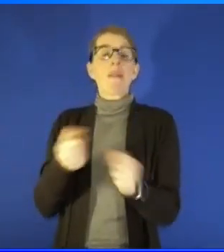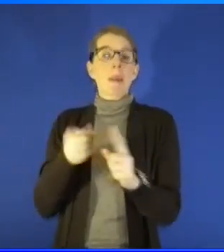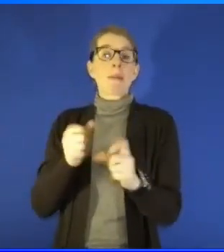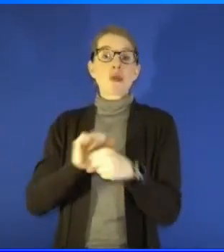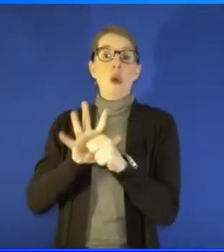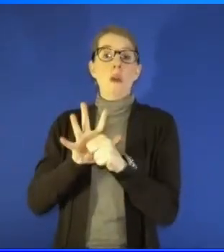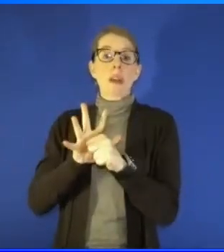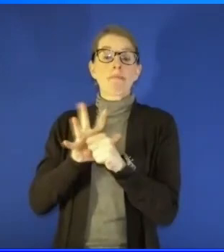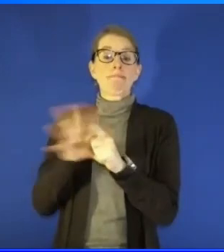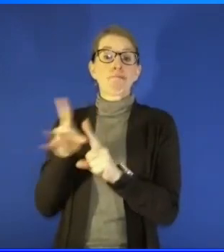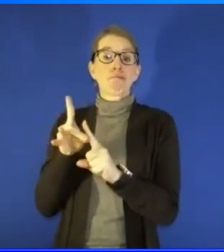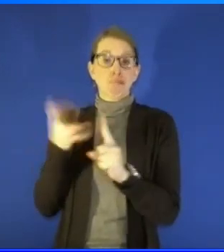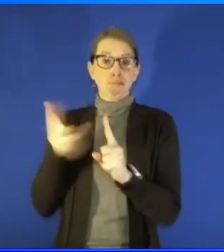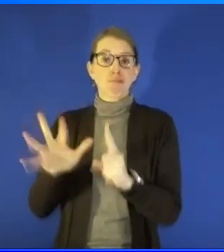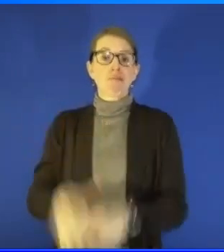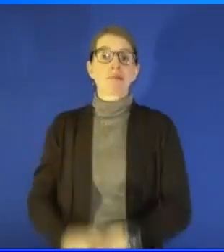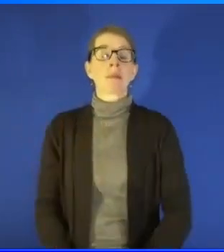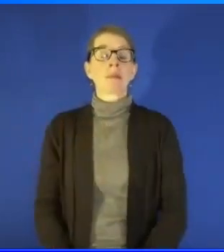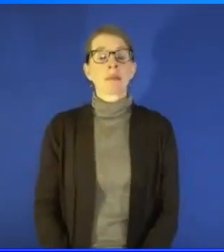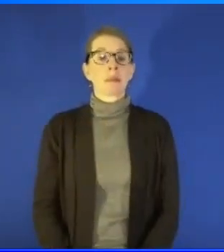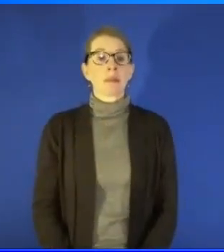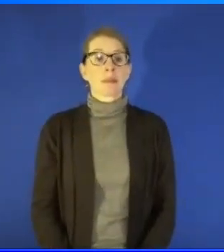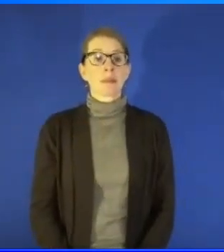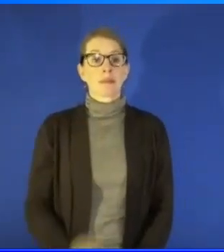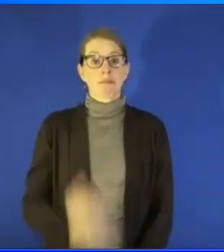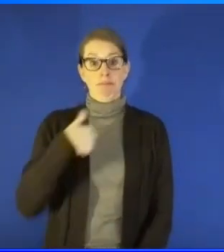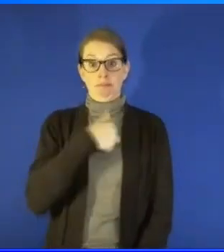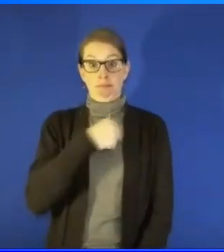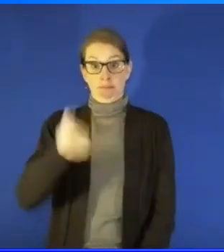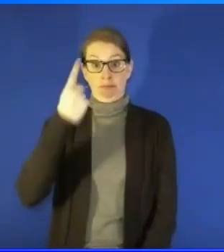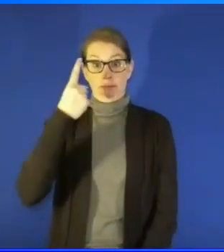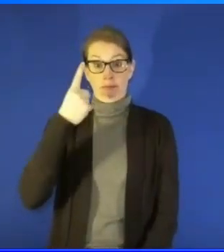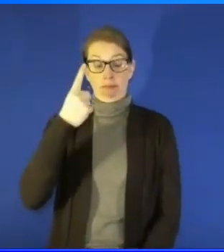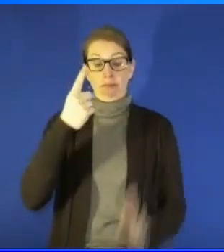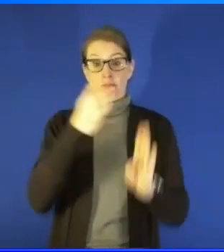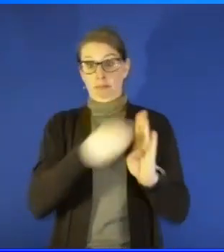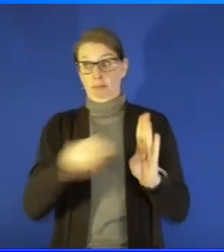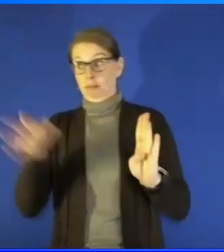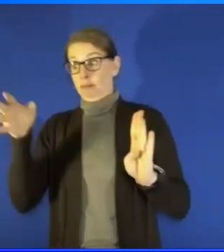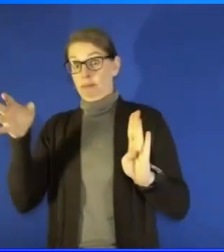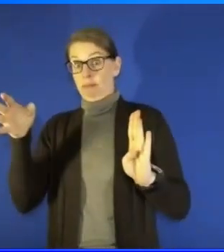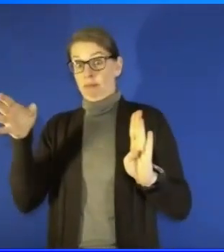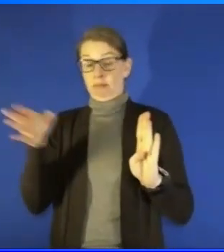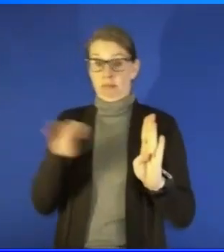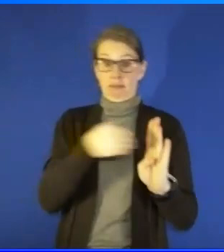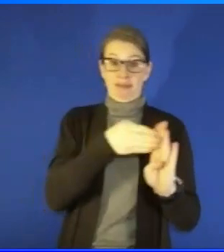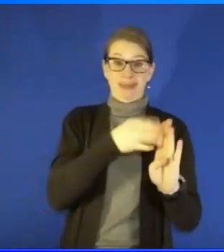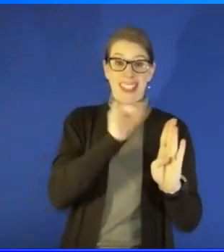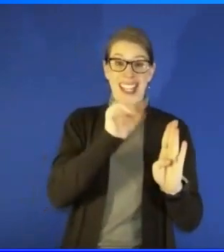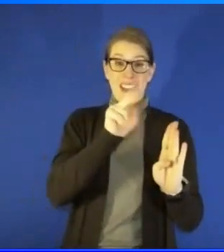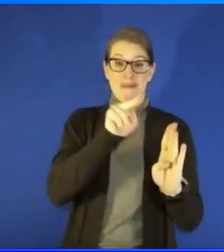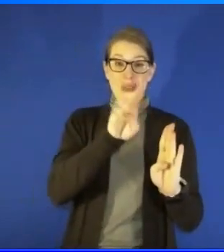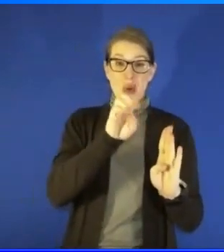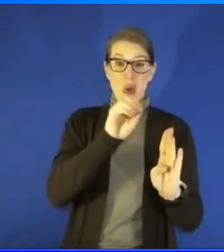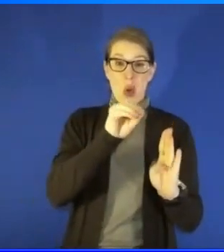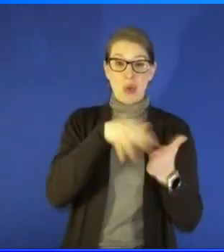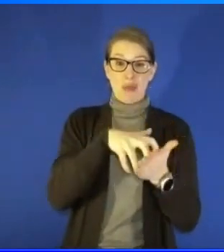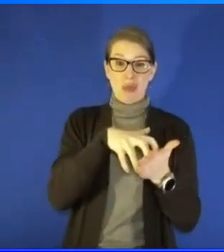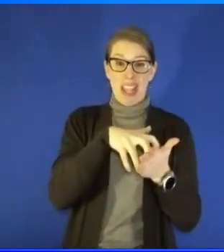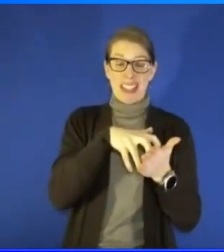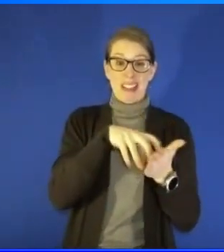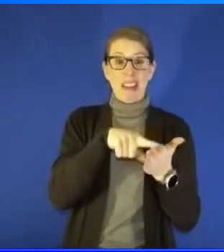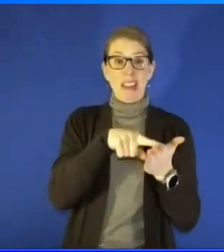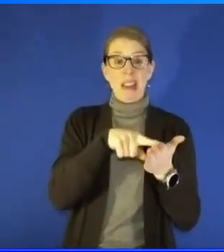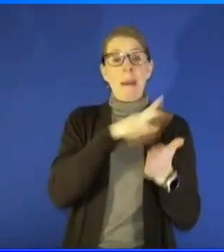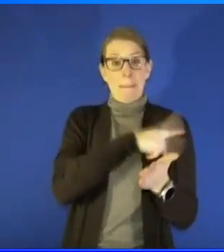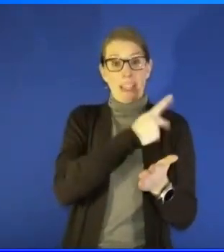We understand, because of the other end of the spectrum, when patients are immunosuppressed, those are my patients, unfortunately, they're in